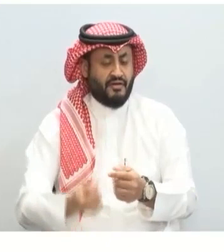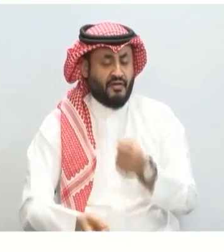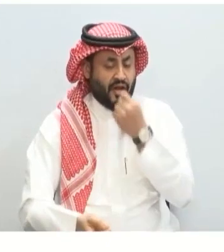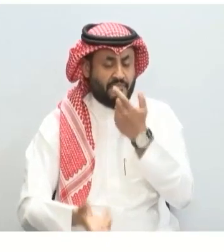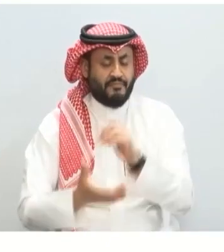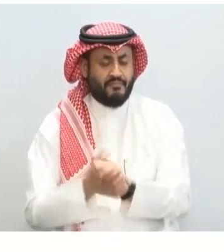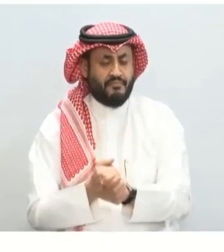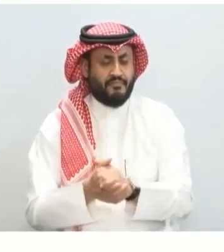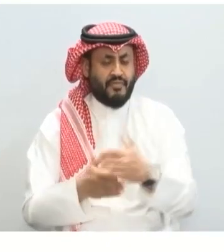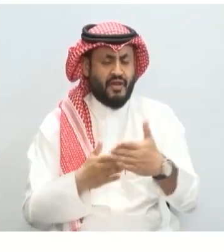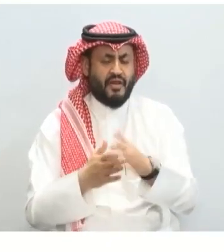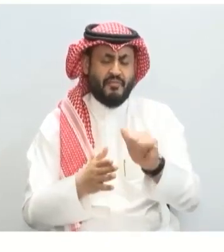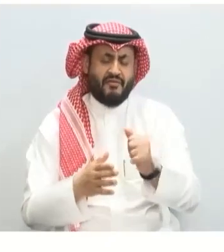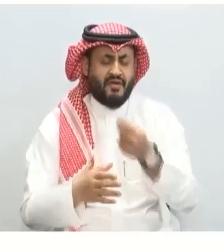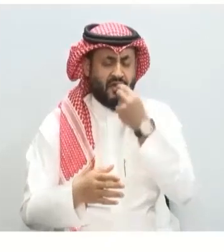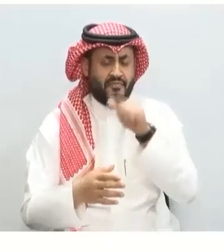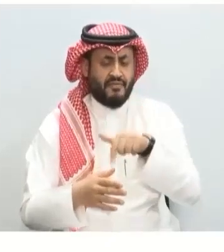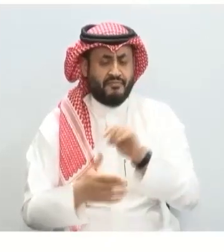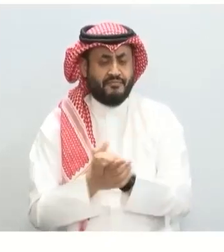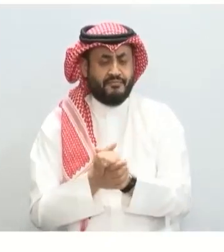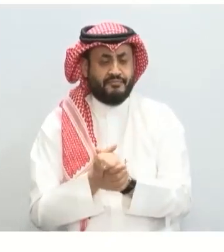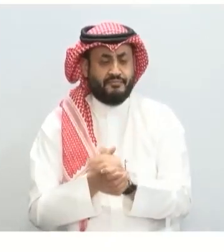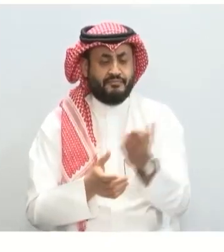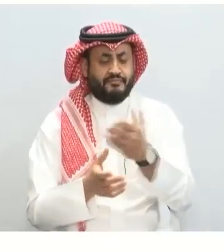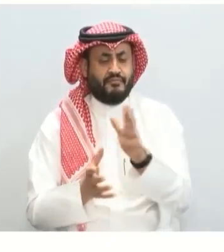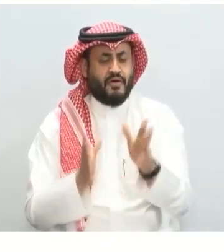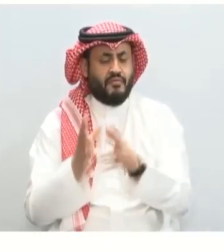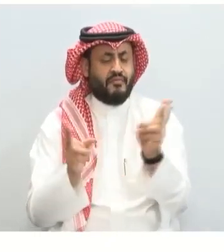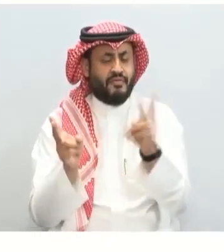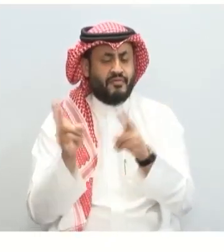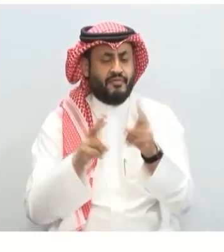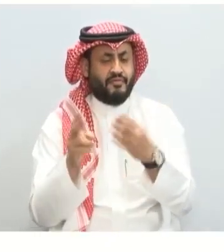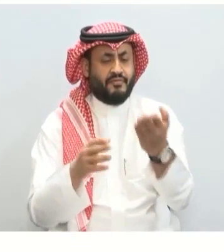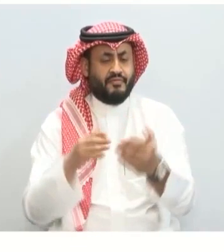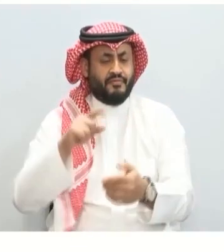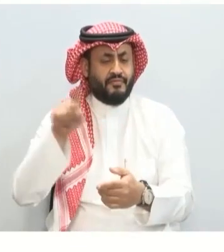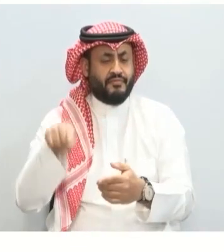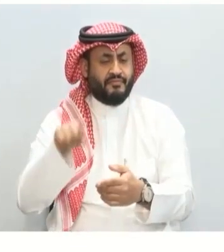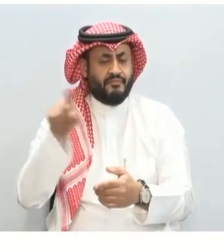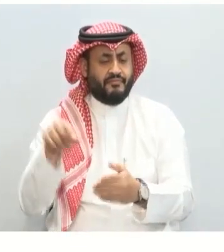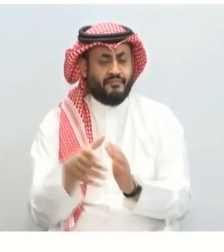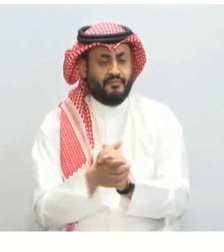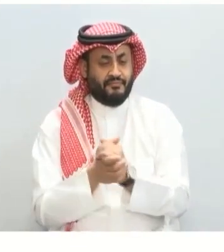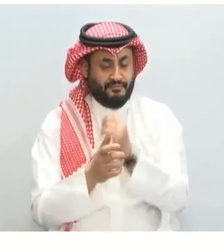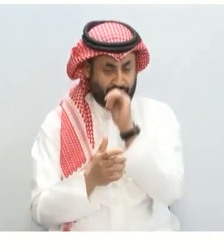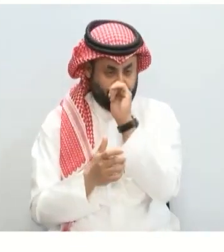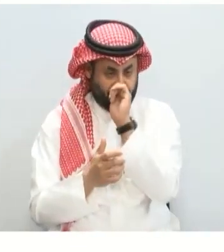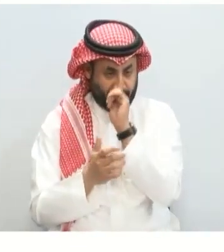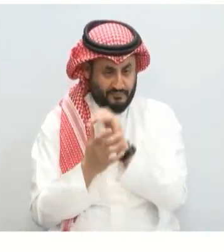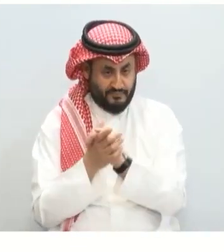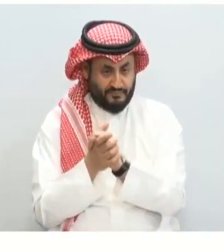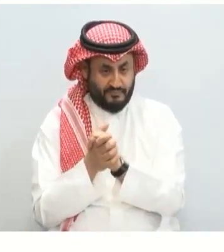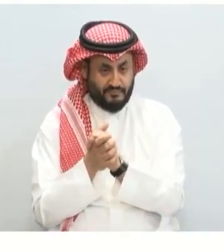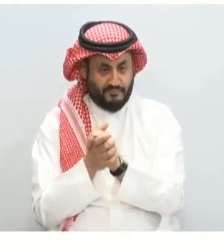can't resist the dessert. About the conversation questions here, does Nawal assume Fadwa went to a lot